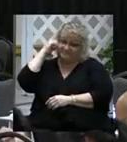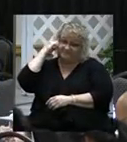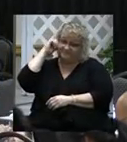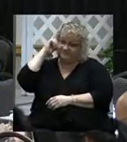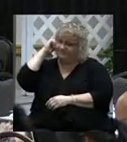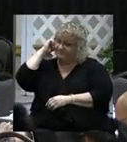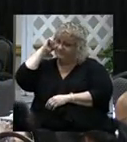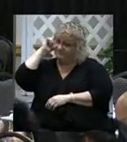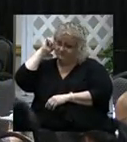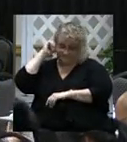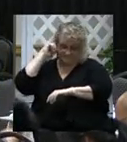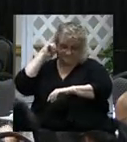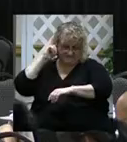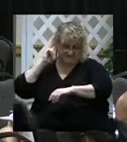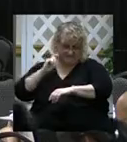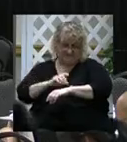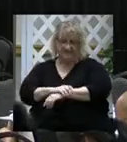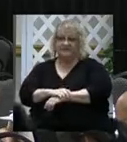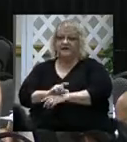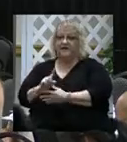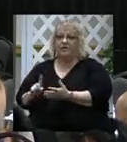next presenter.